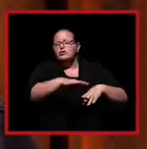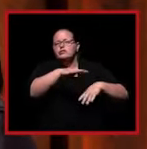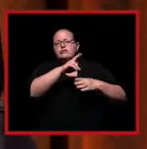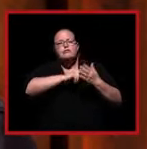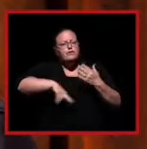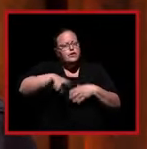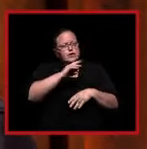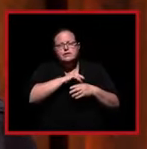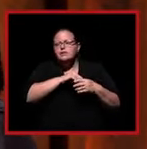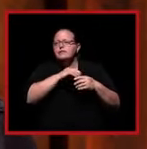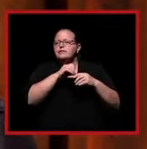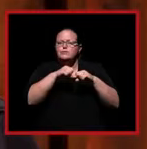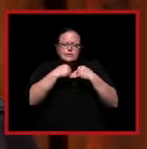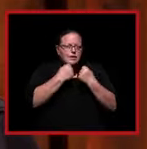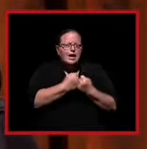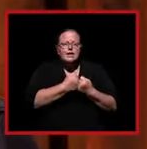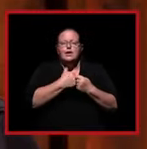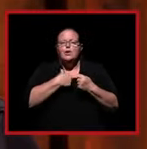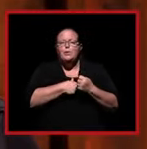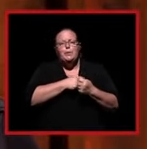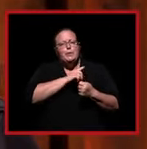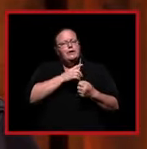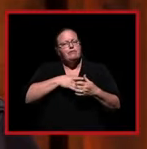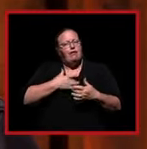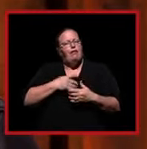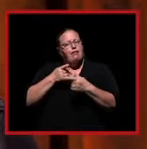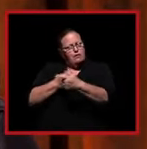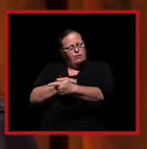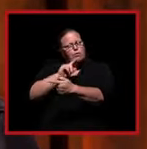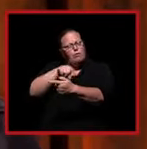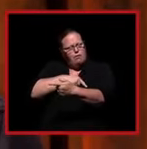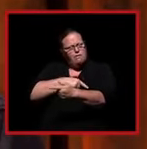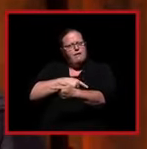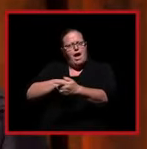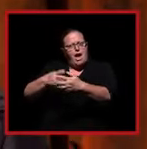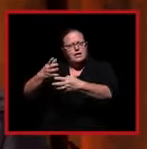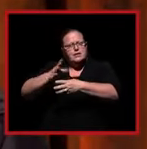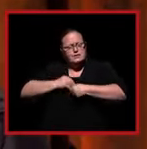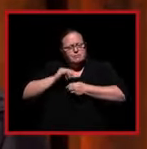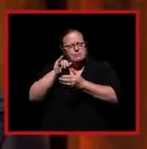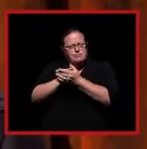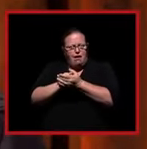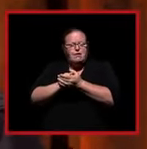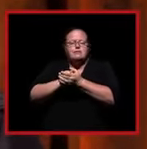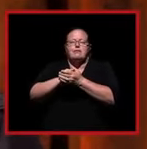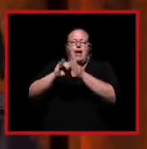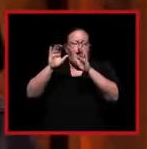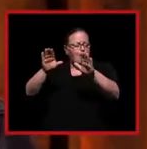to receive our recognition as the outstanding faculty member of the